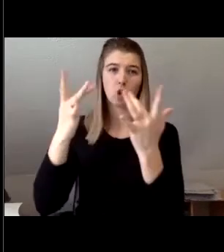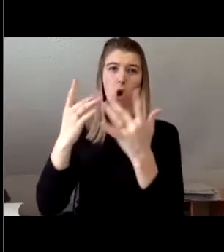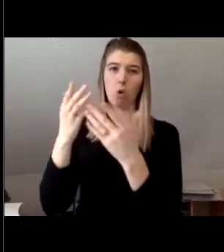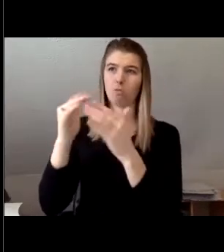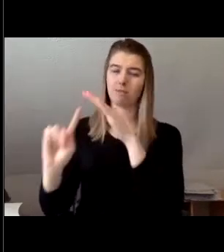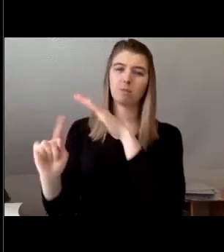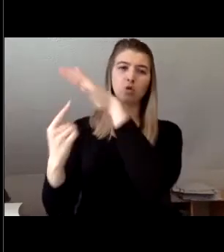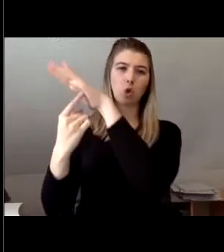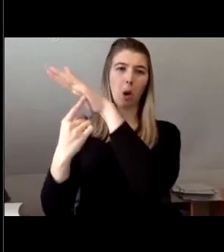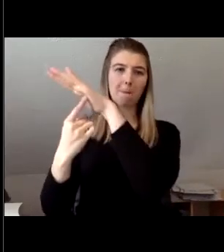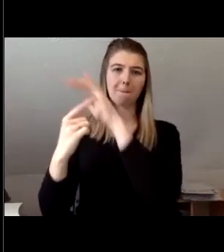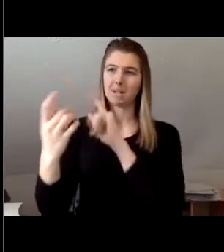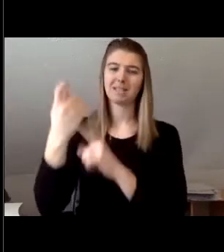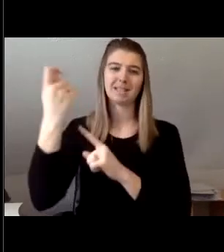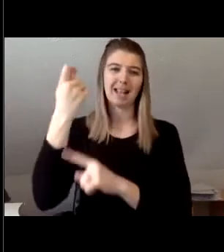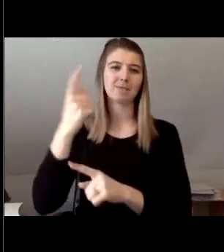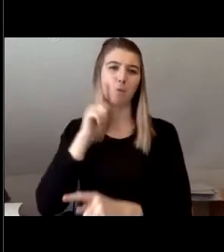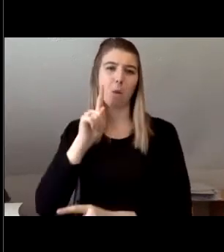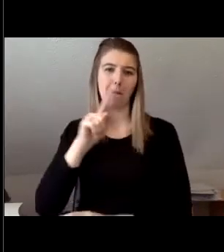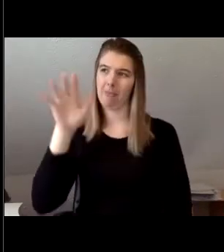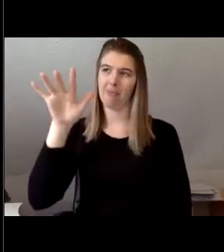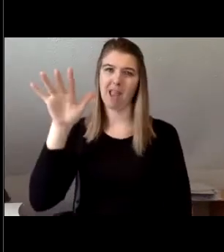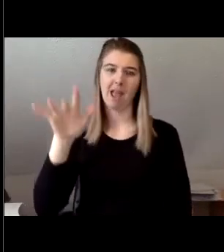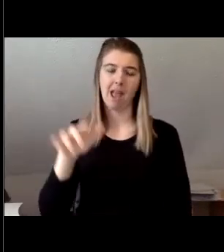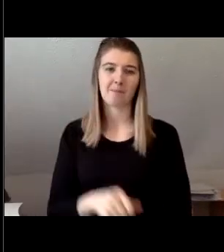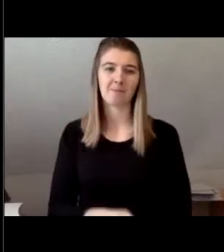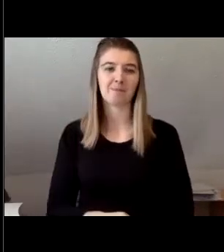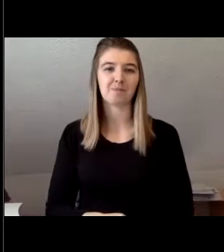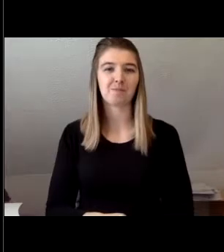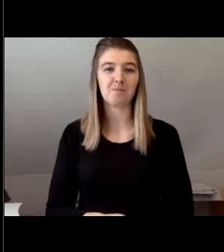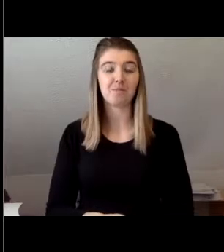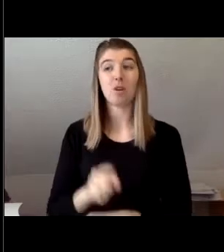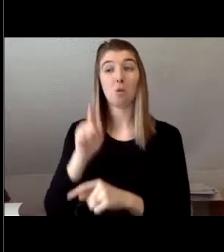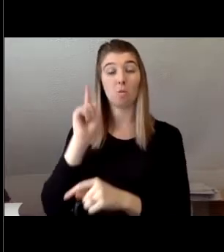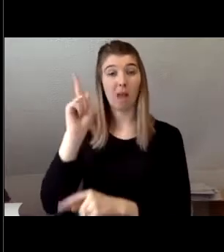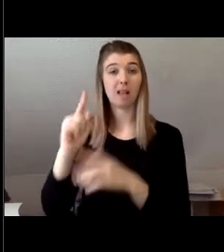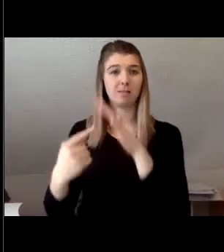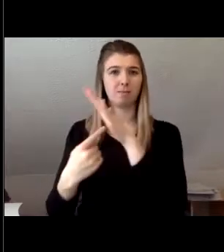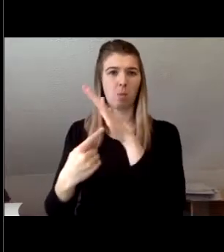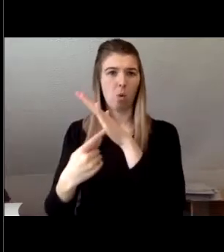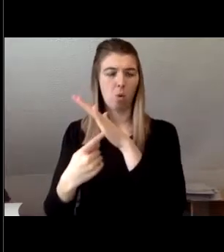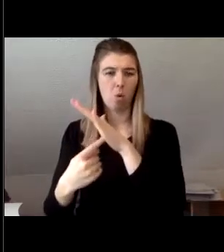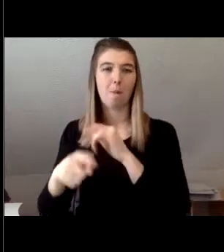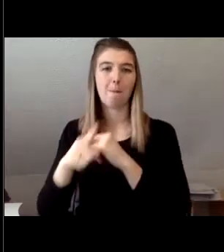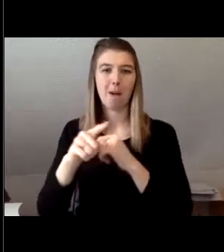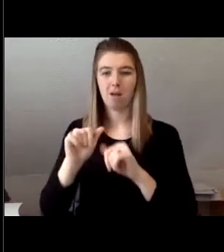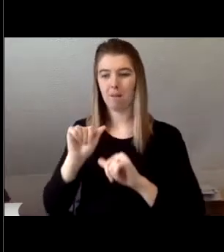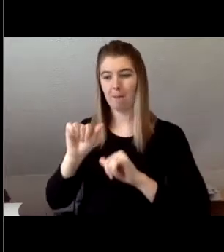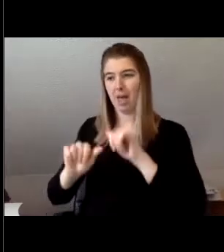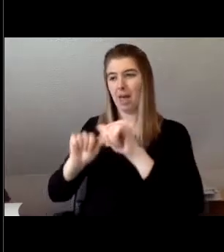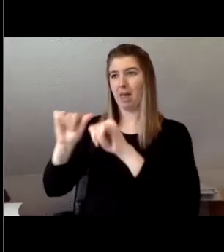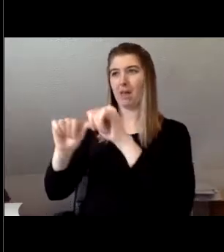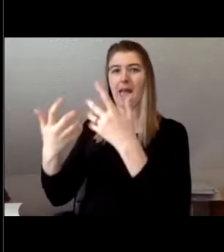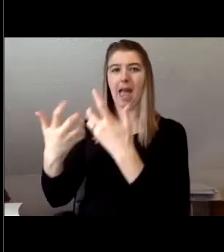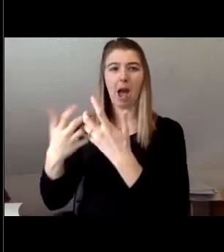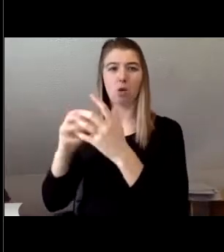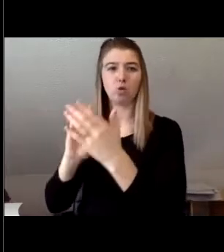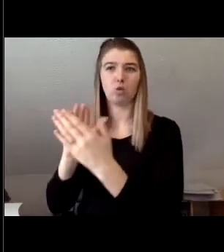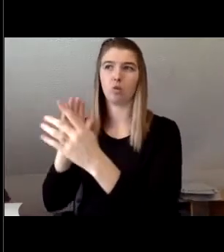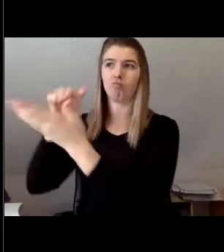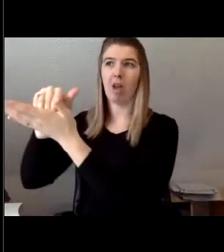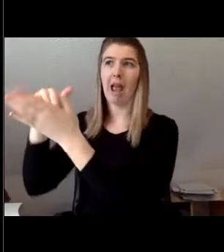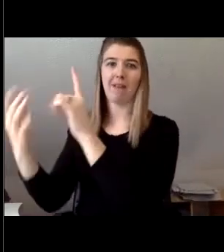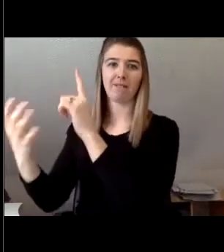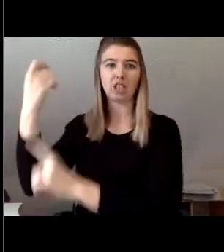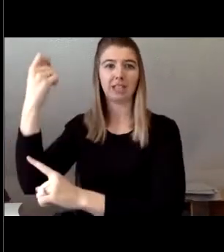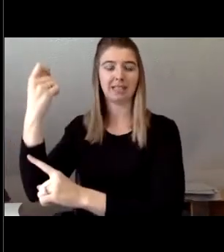Those role models are incredibly important, but so is the pipeline and the path to get there. And so the women that you'll hear from today and the discussion